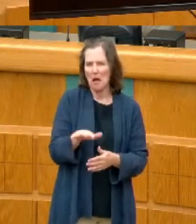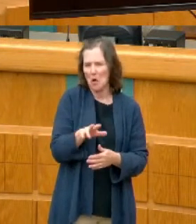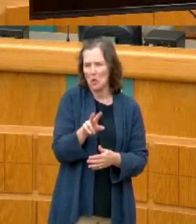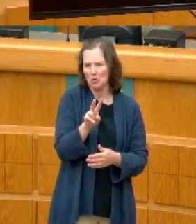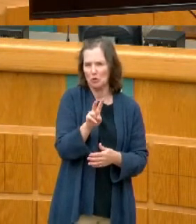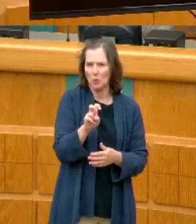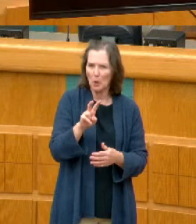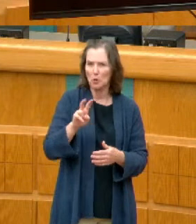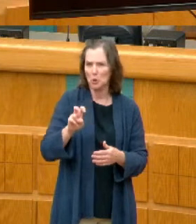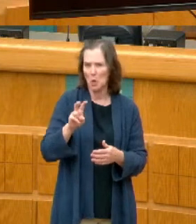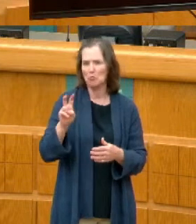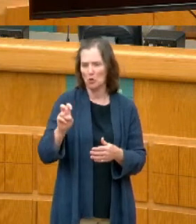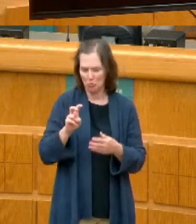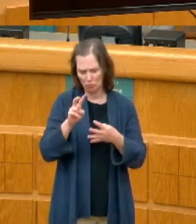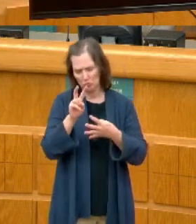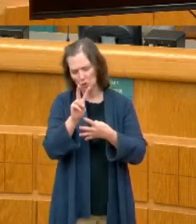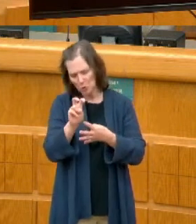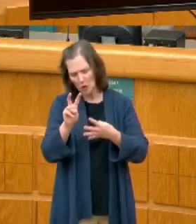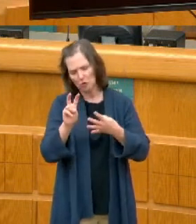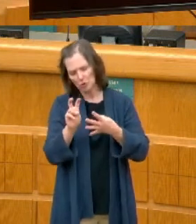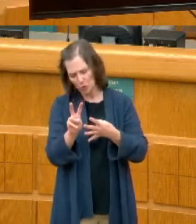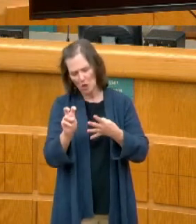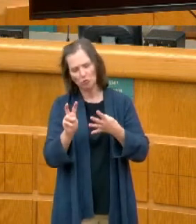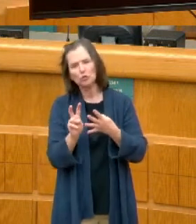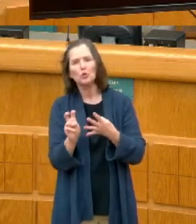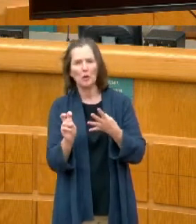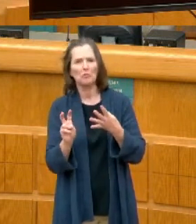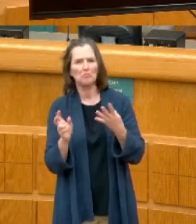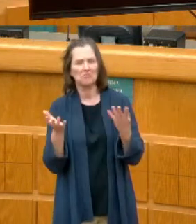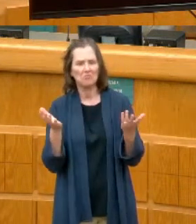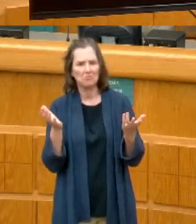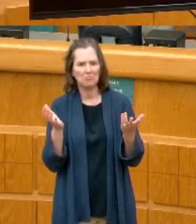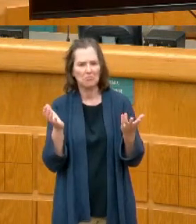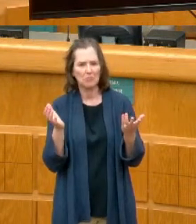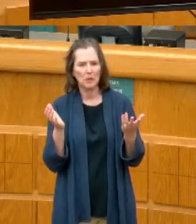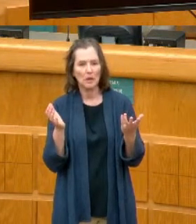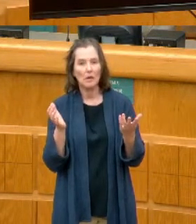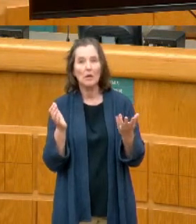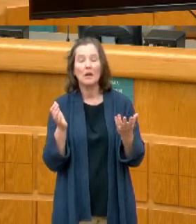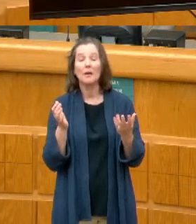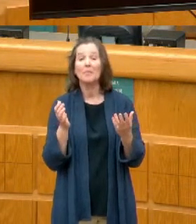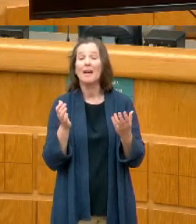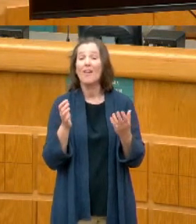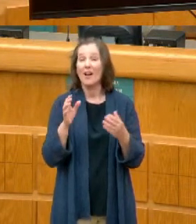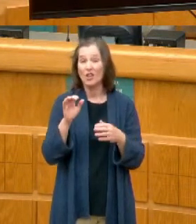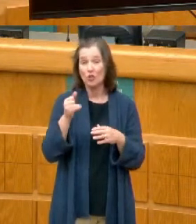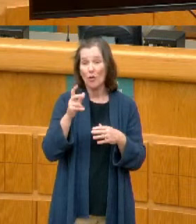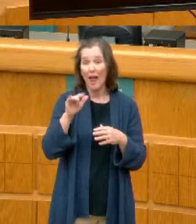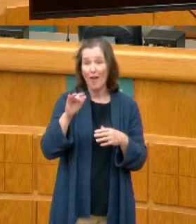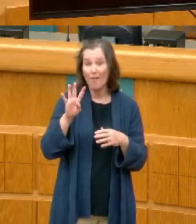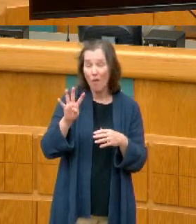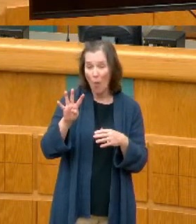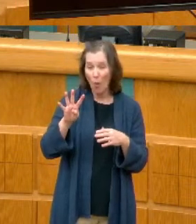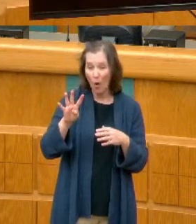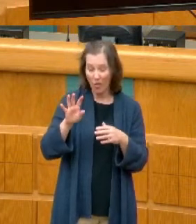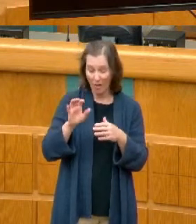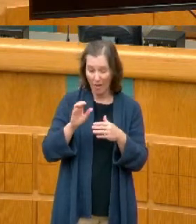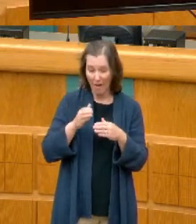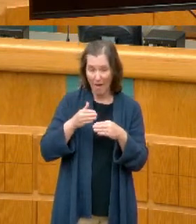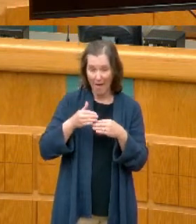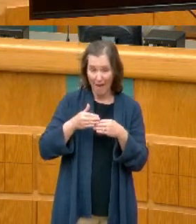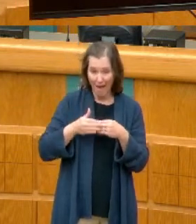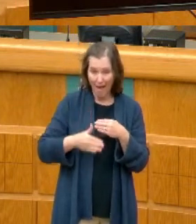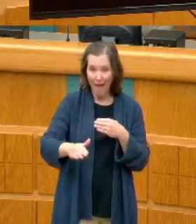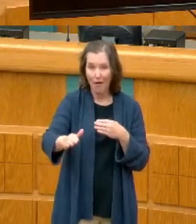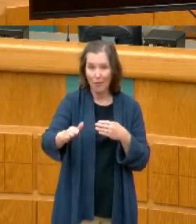July, and that week is also 199, 200 cases for that week. But right after the 4th of July, the following week, we